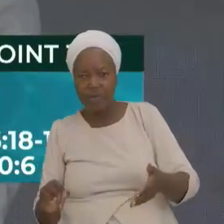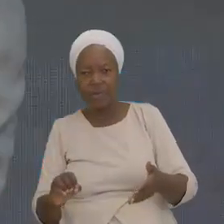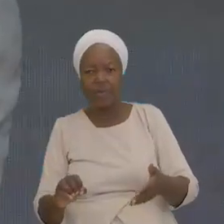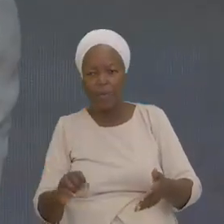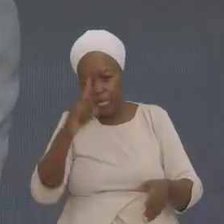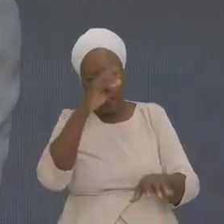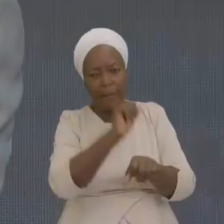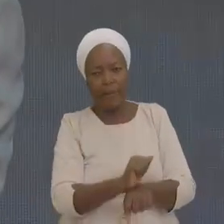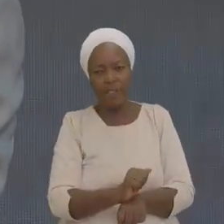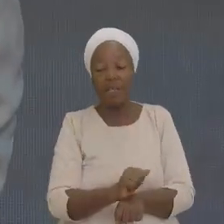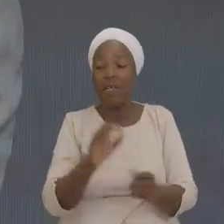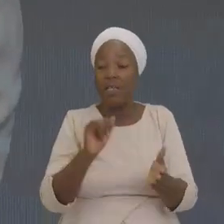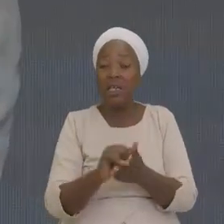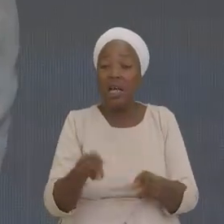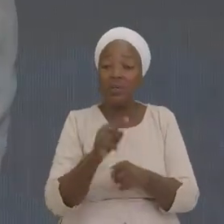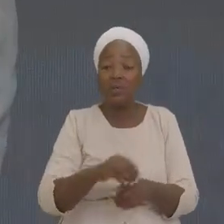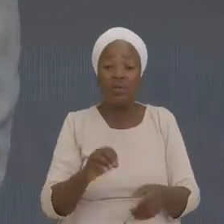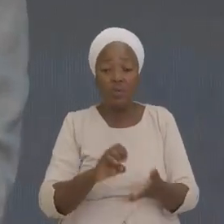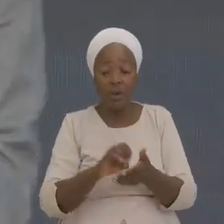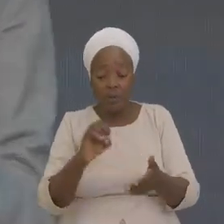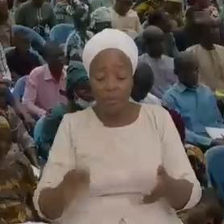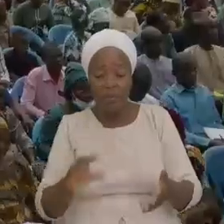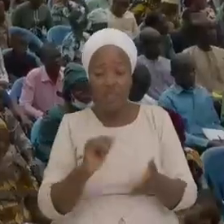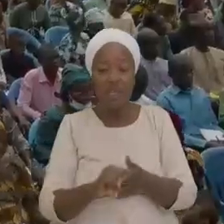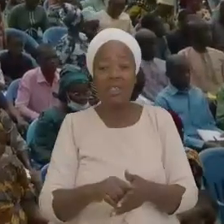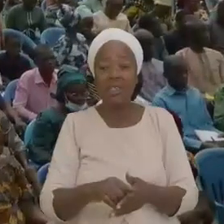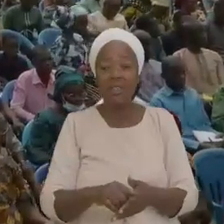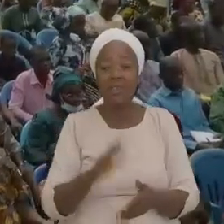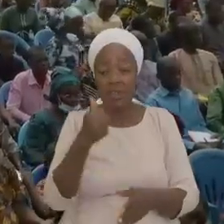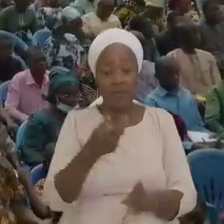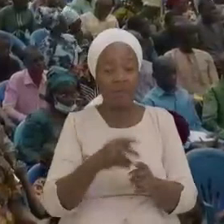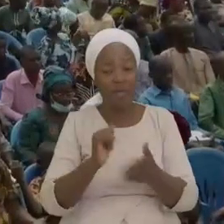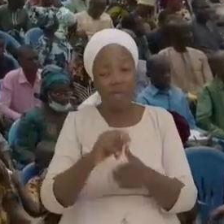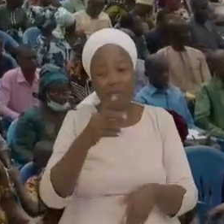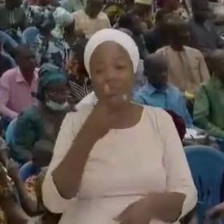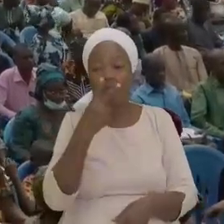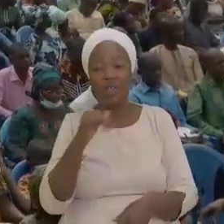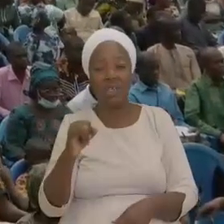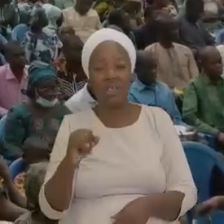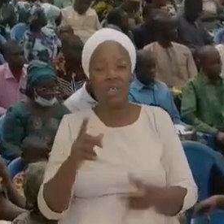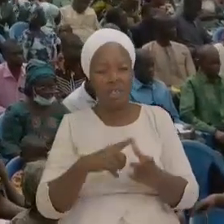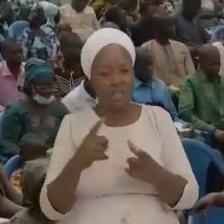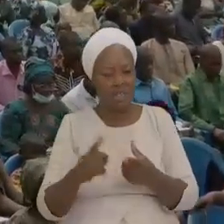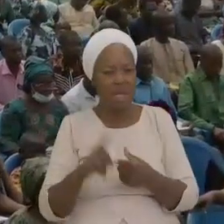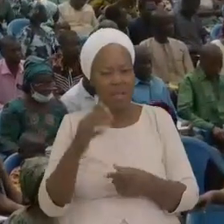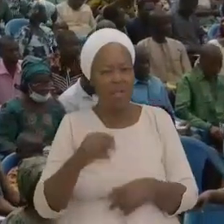That as you withdraw from that tobacco, your system that is used to